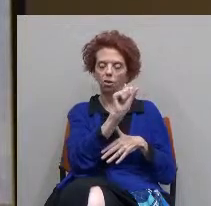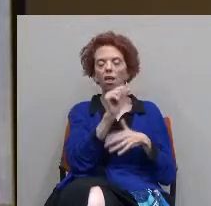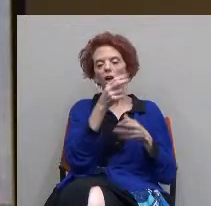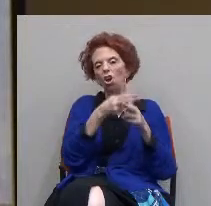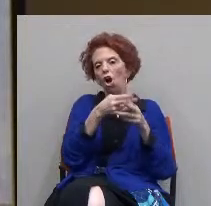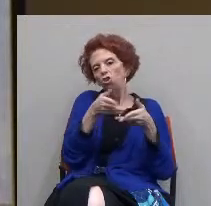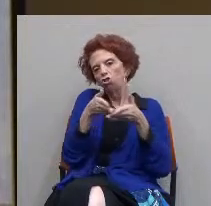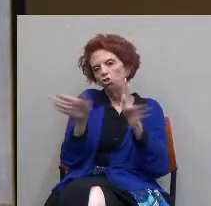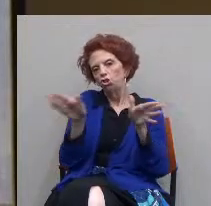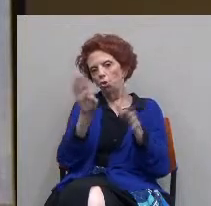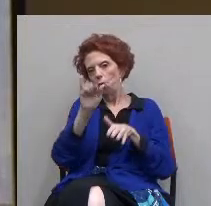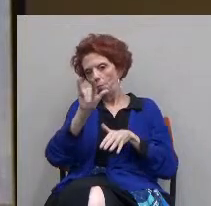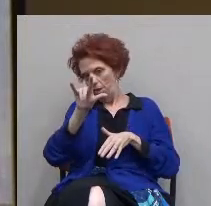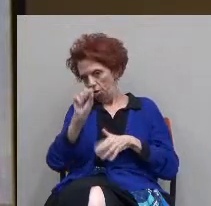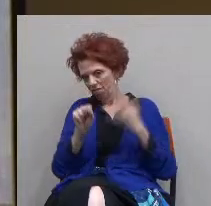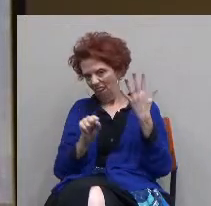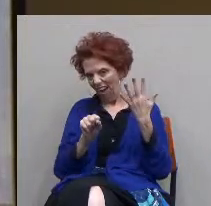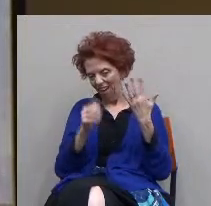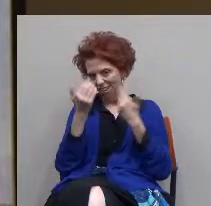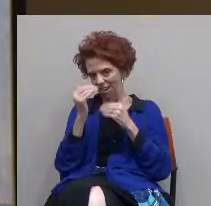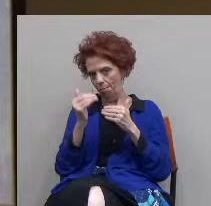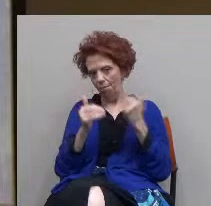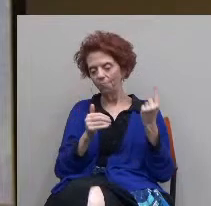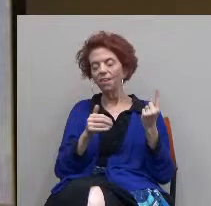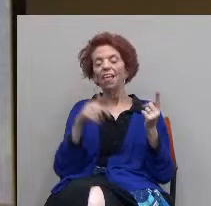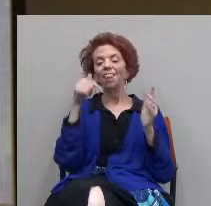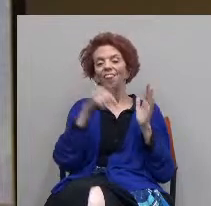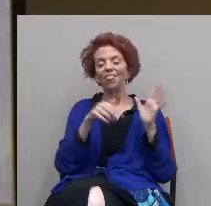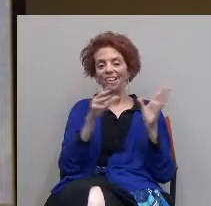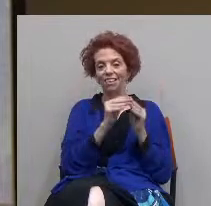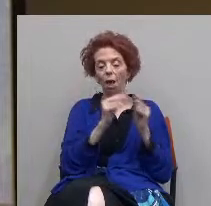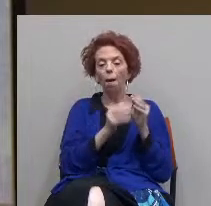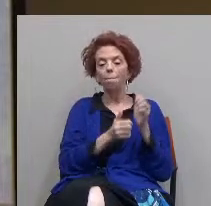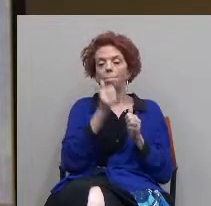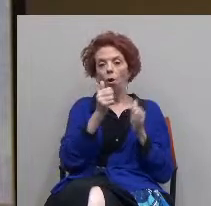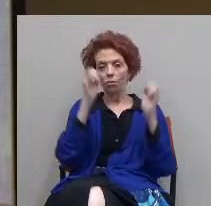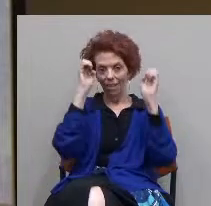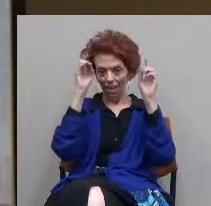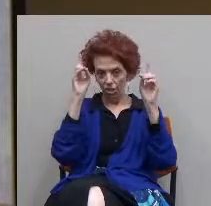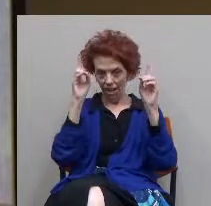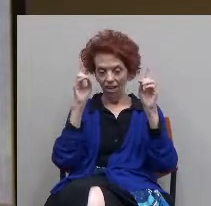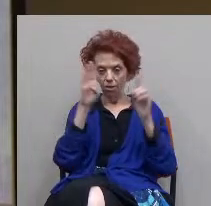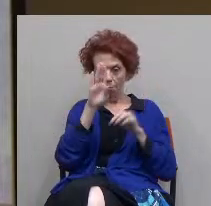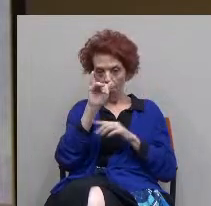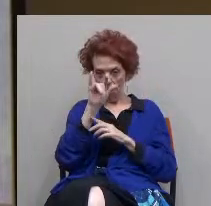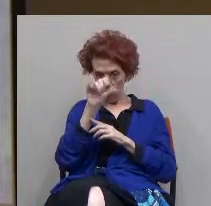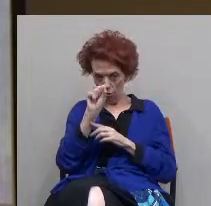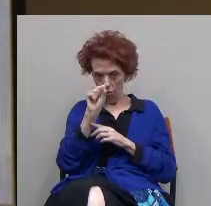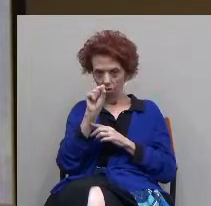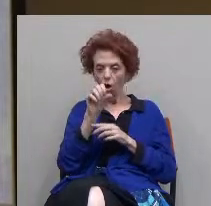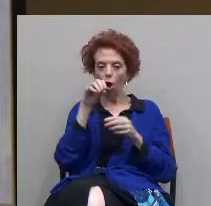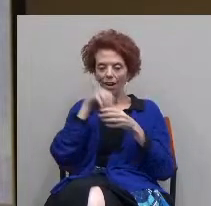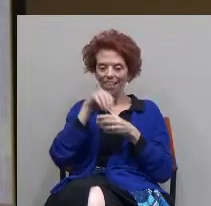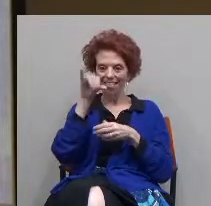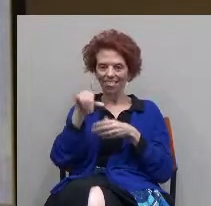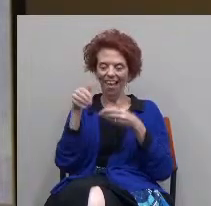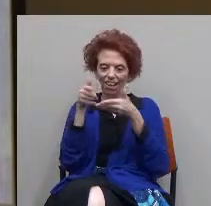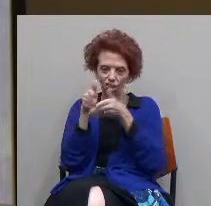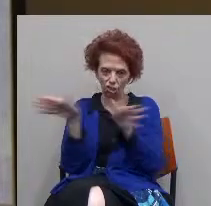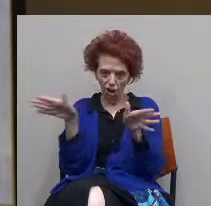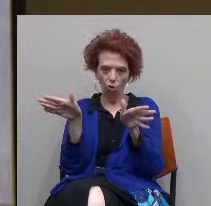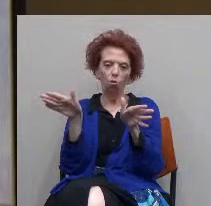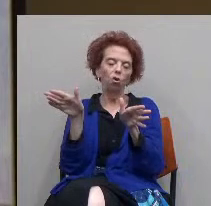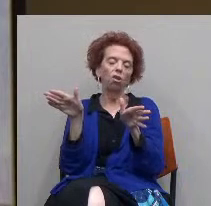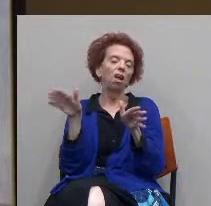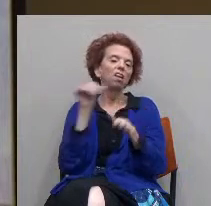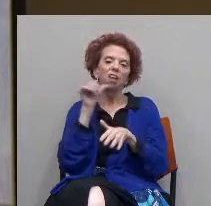general bills. This session, most of education bills fall within that general